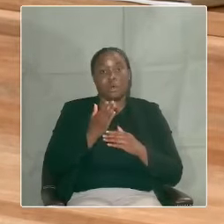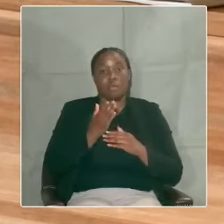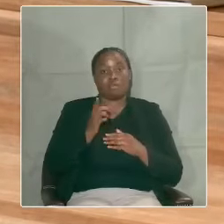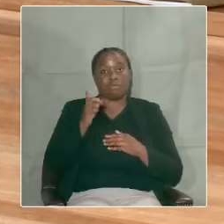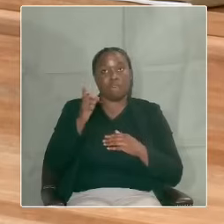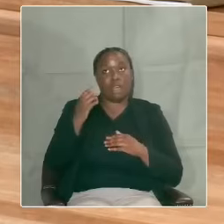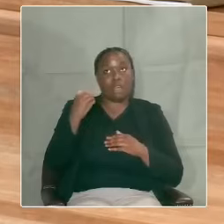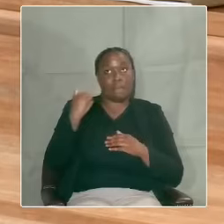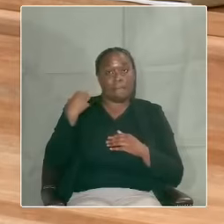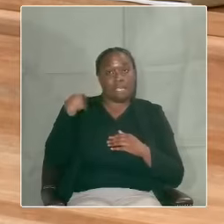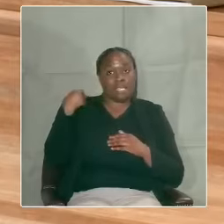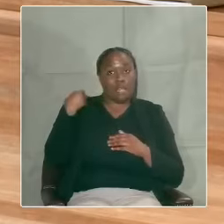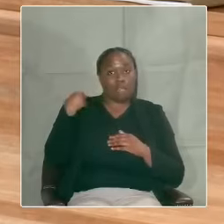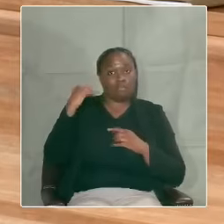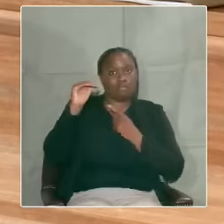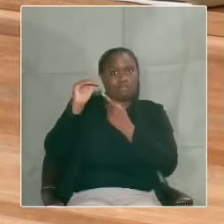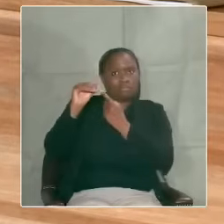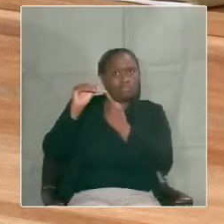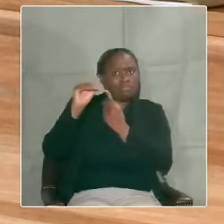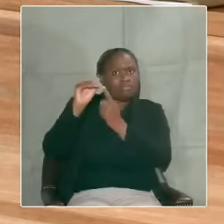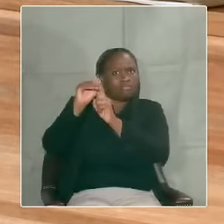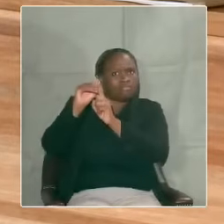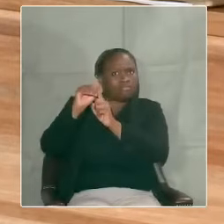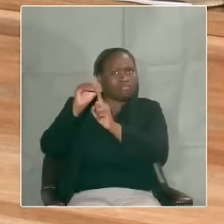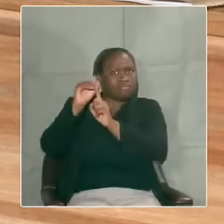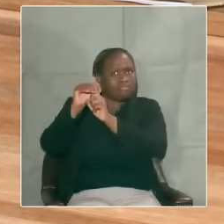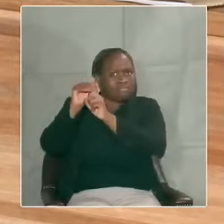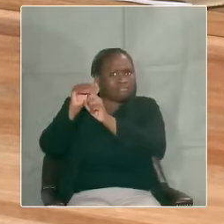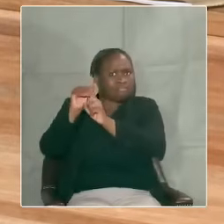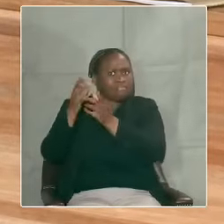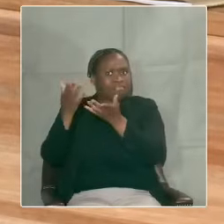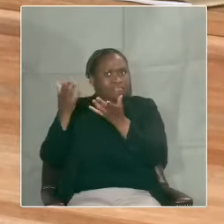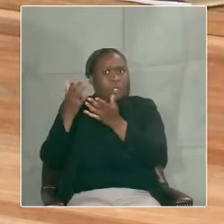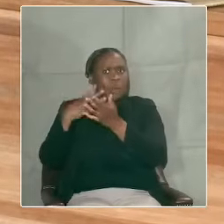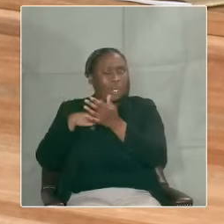minister about the activities of the task team.